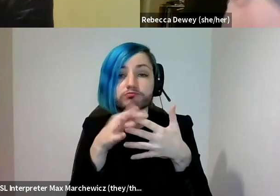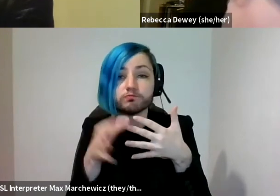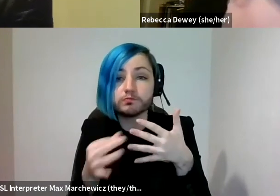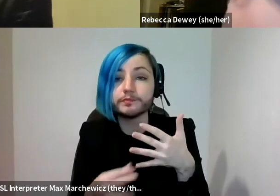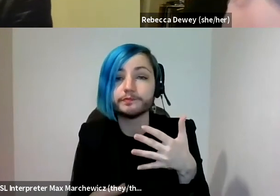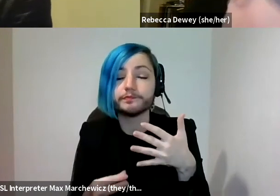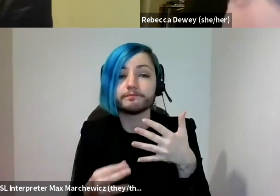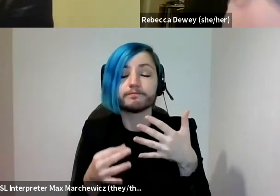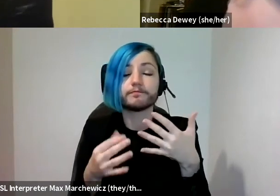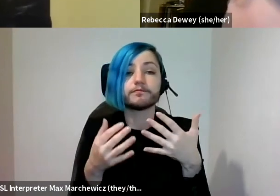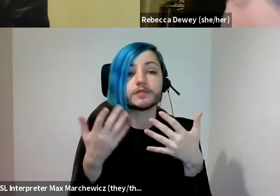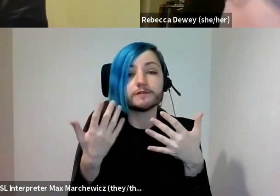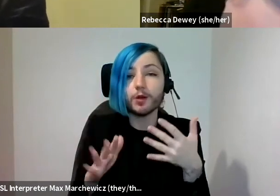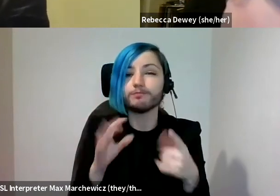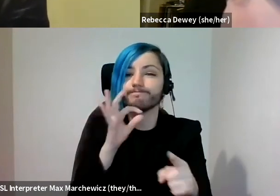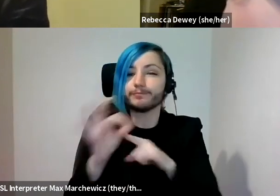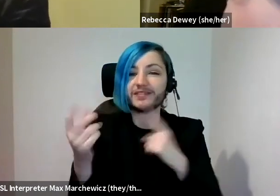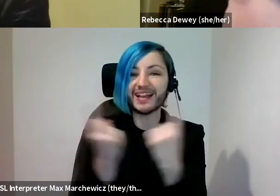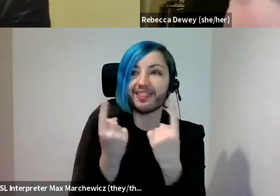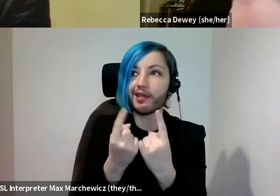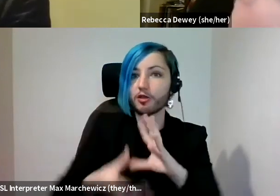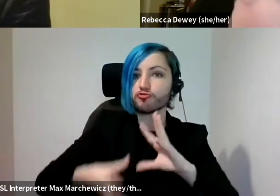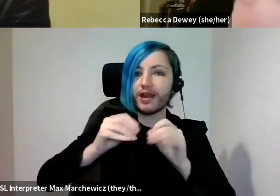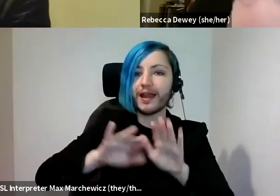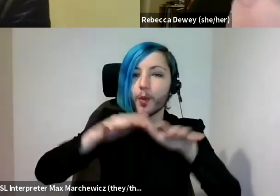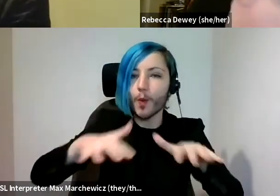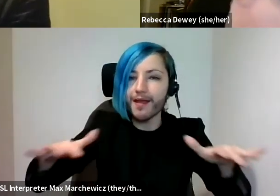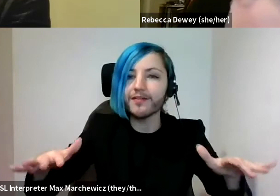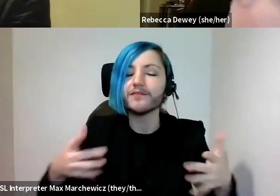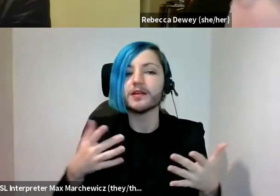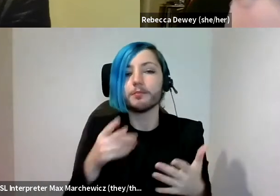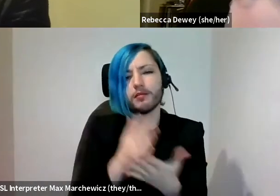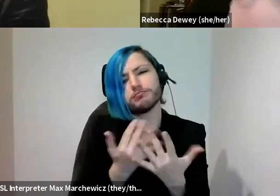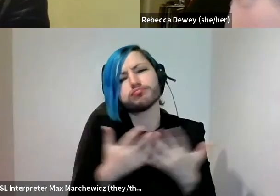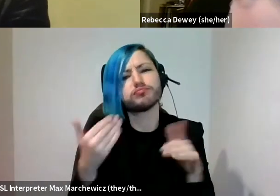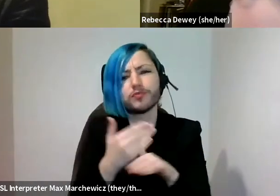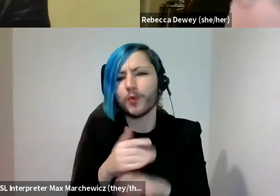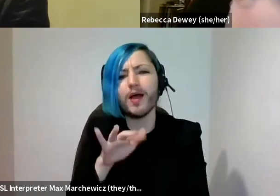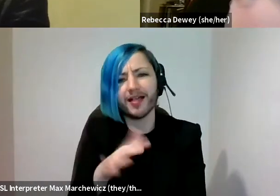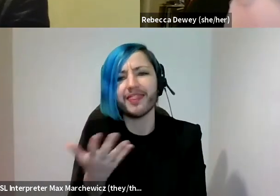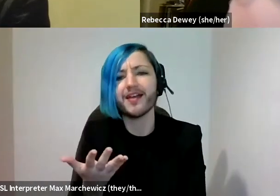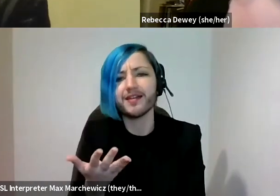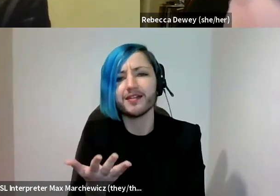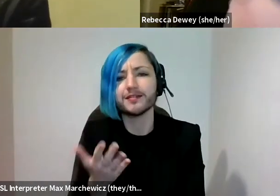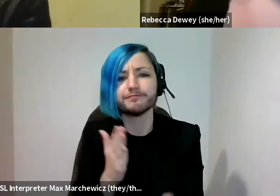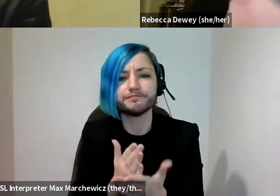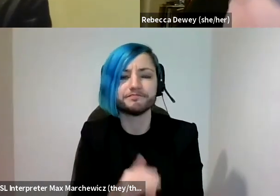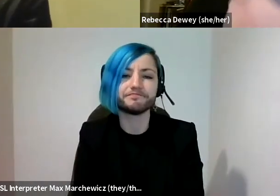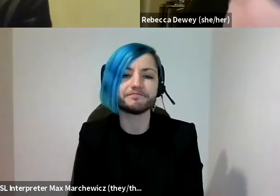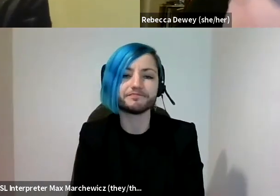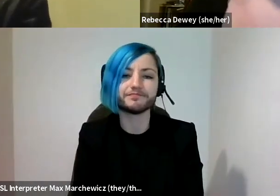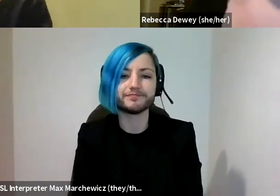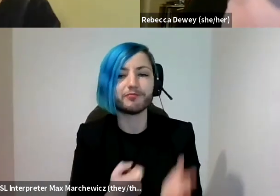the object. And so there's a huge amount of work, yes, goes into that. Cool, thank